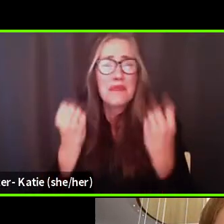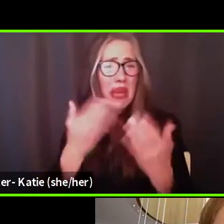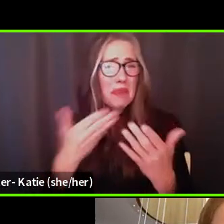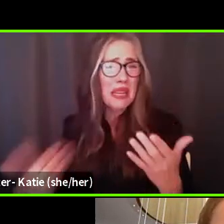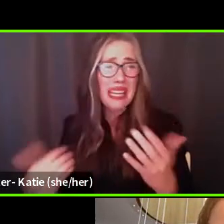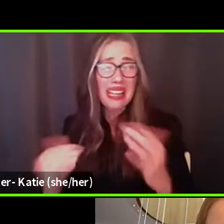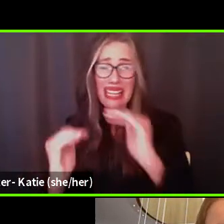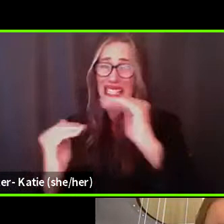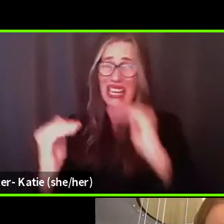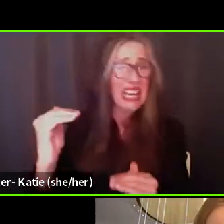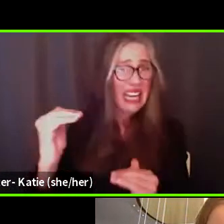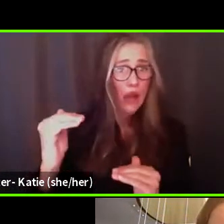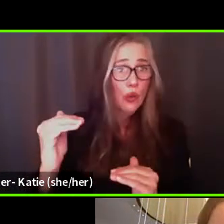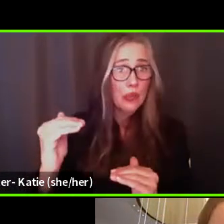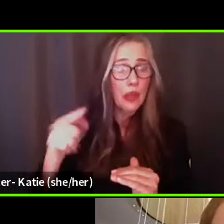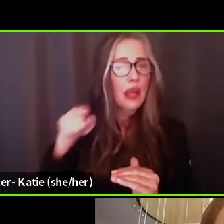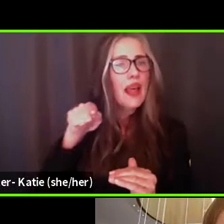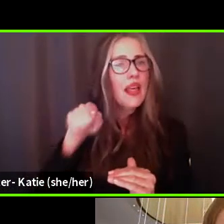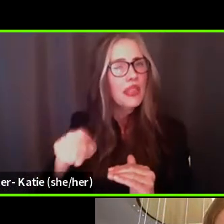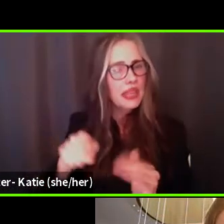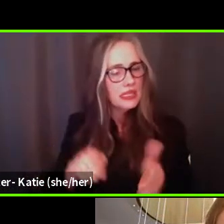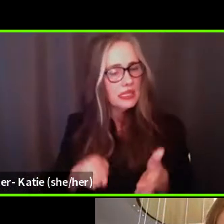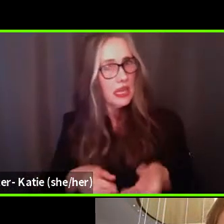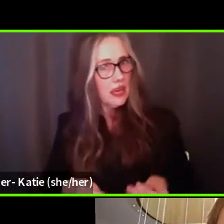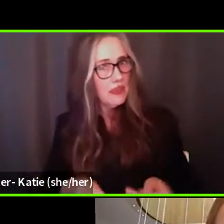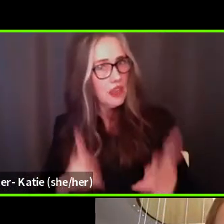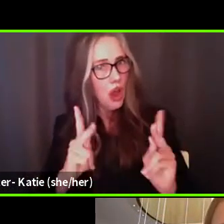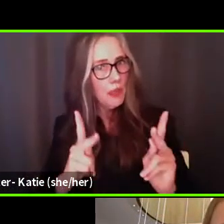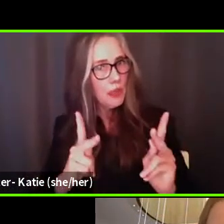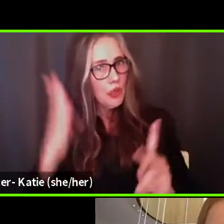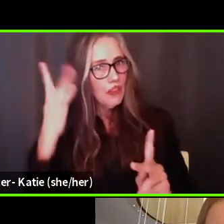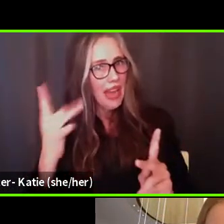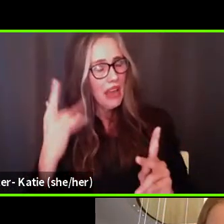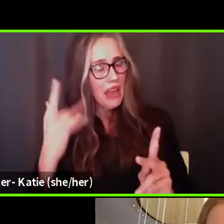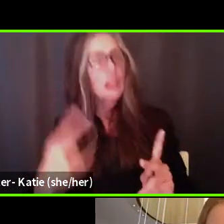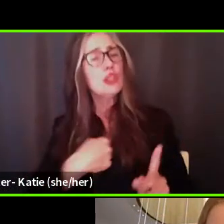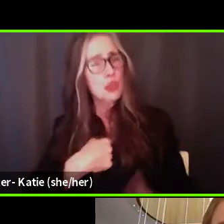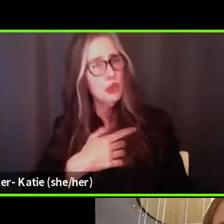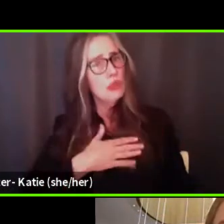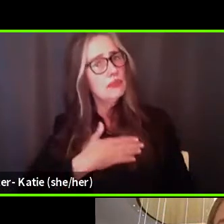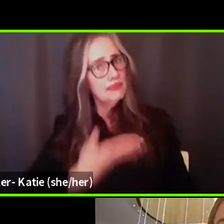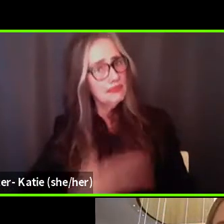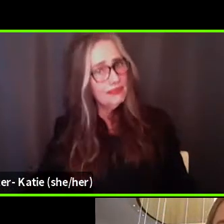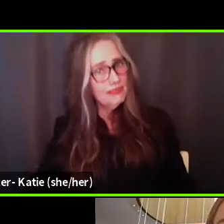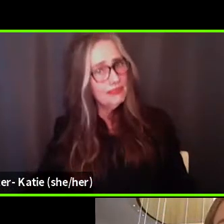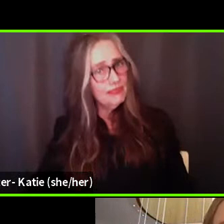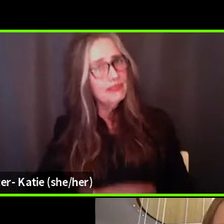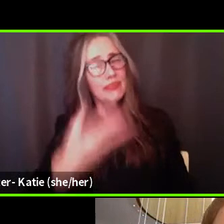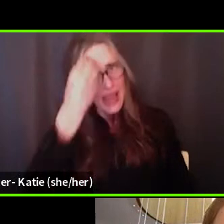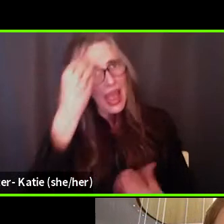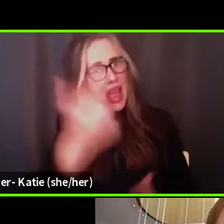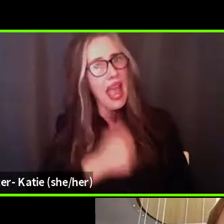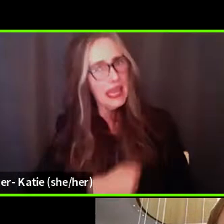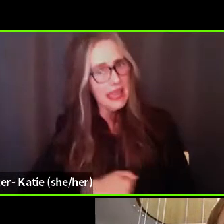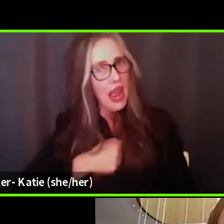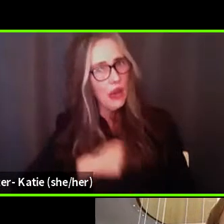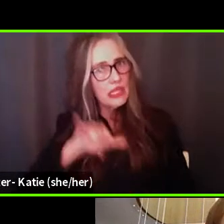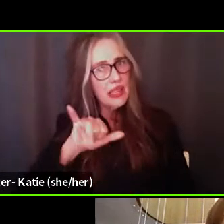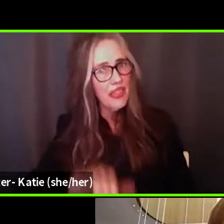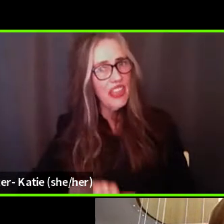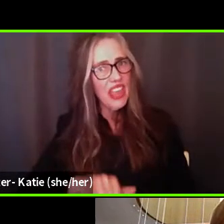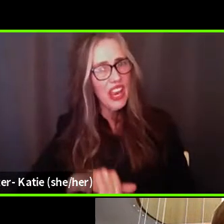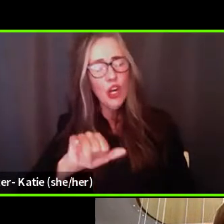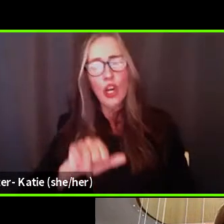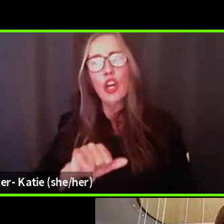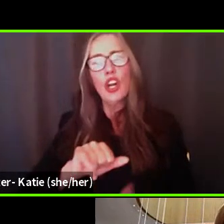denounce its egregious reproductive abuses and be a leader in setting the model for